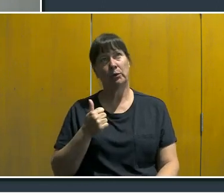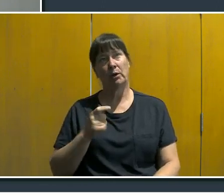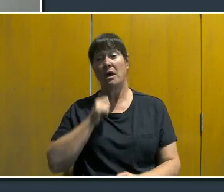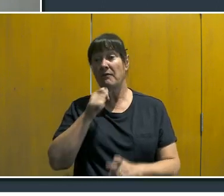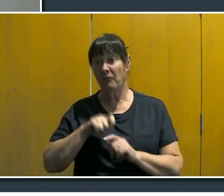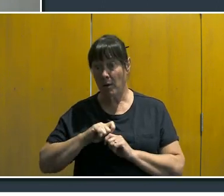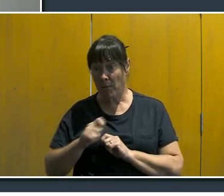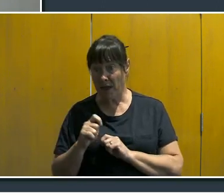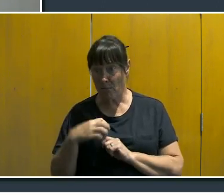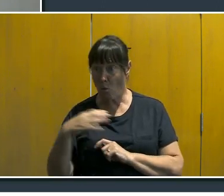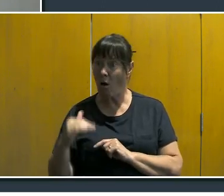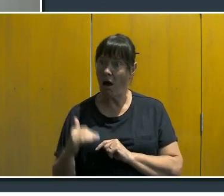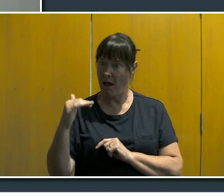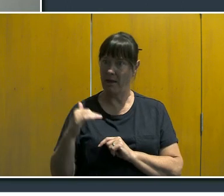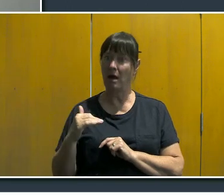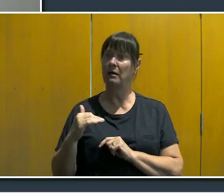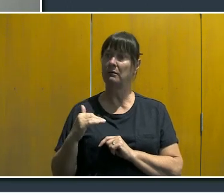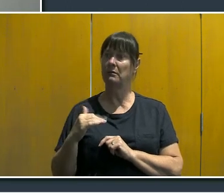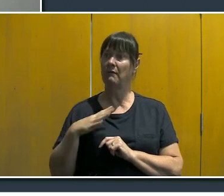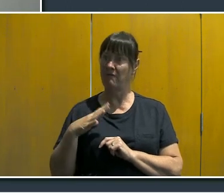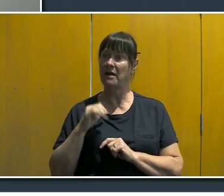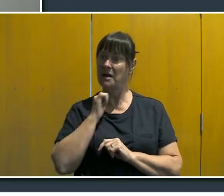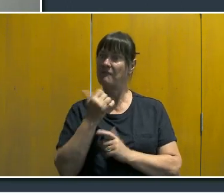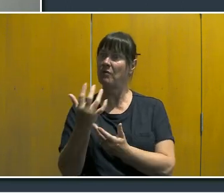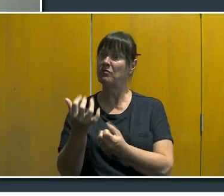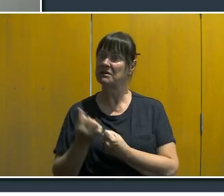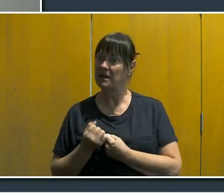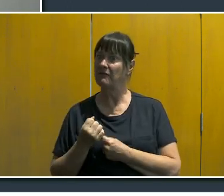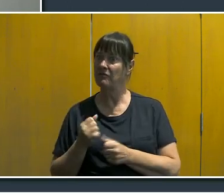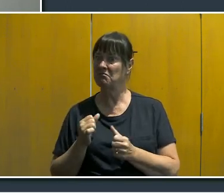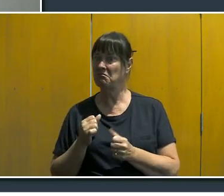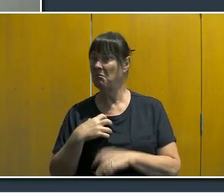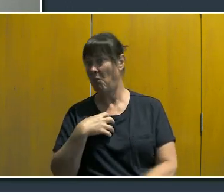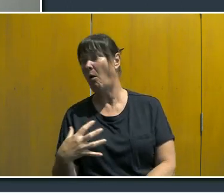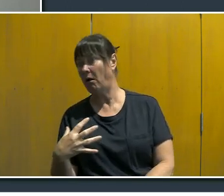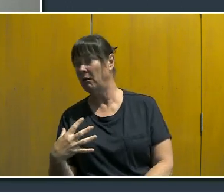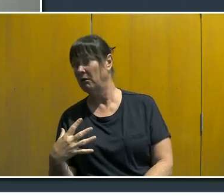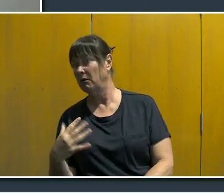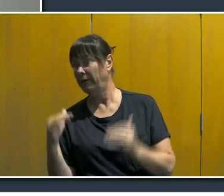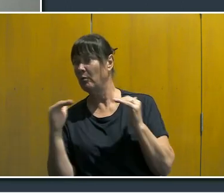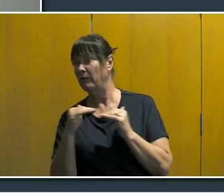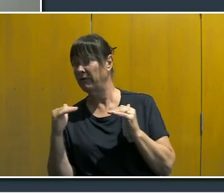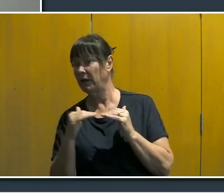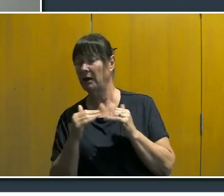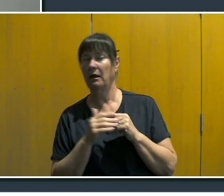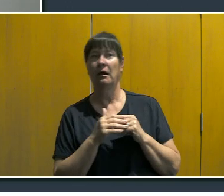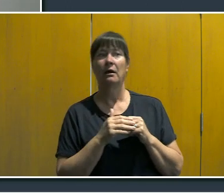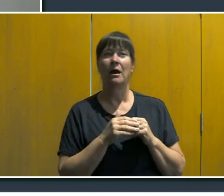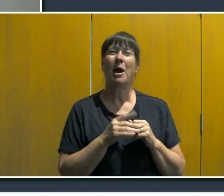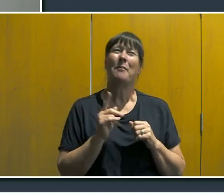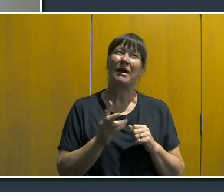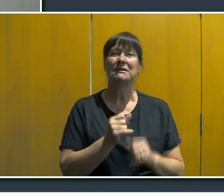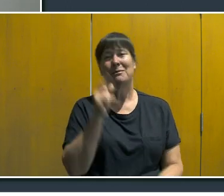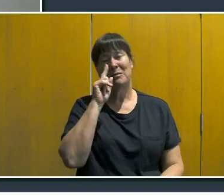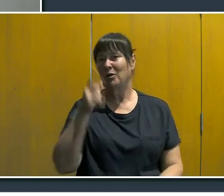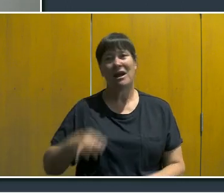more back from it. And probably the other thing moving on from that is a lot of people probably can't afford it.